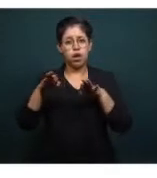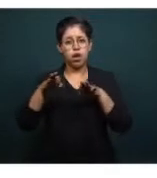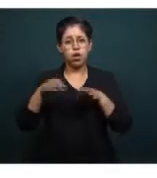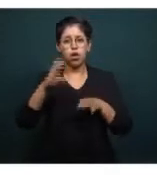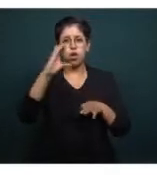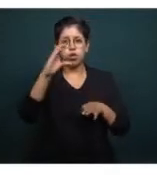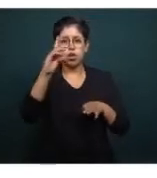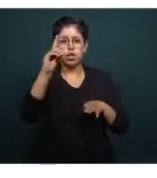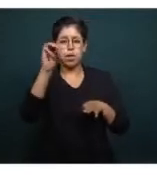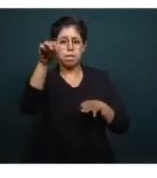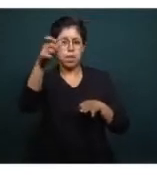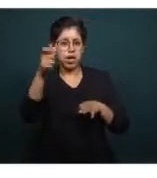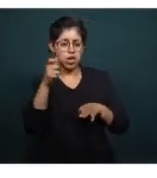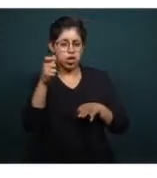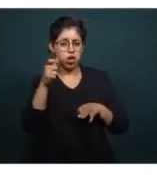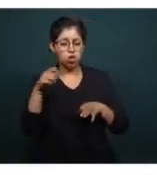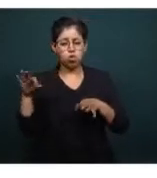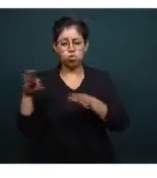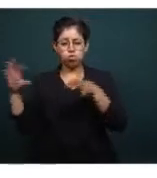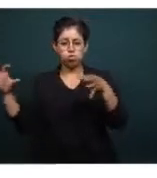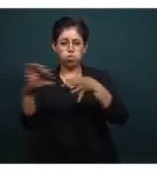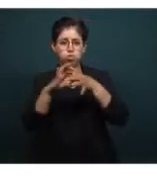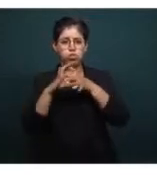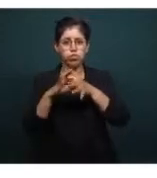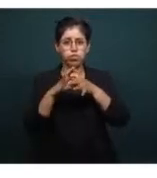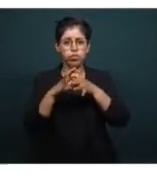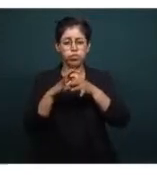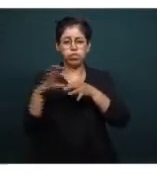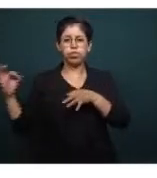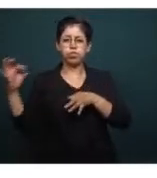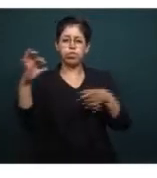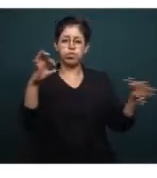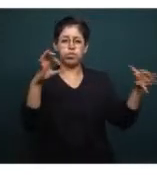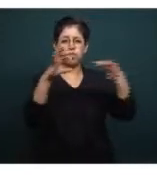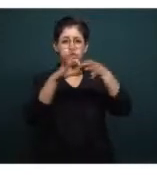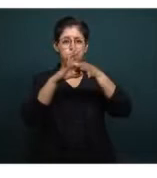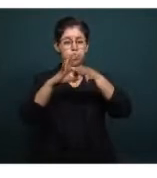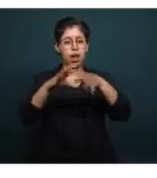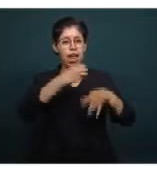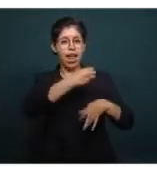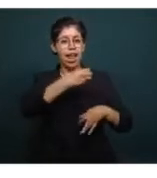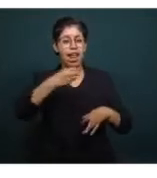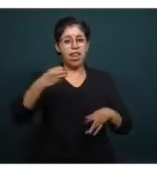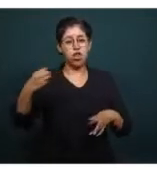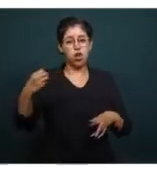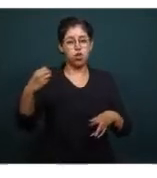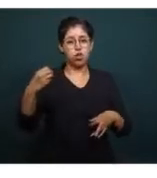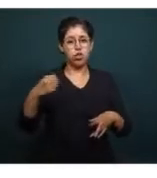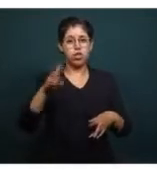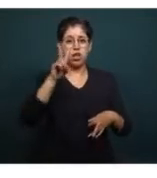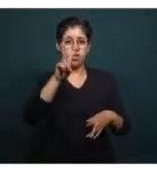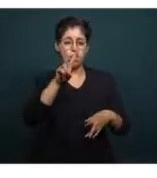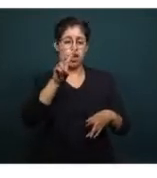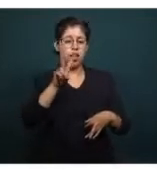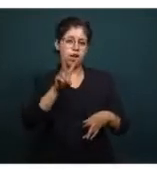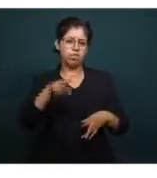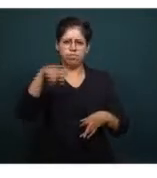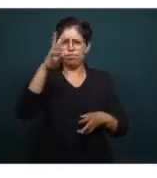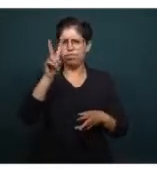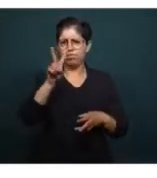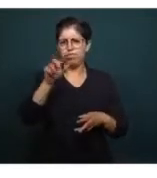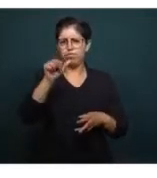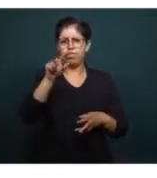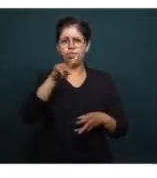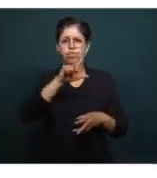So you can see that it's the first time that in many years they've done this coordination where it's in the Valley